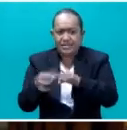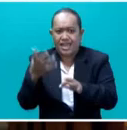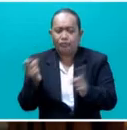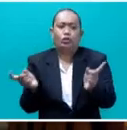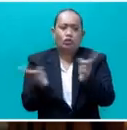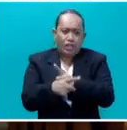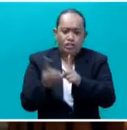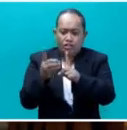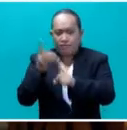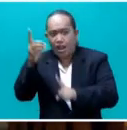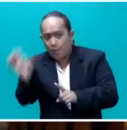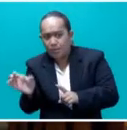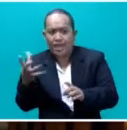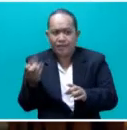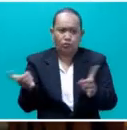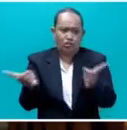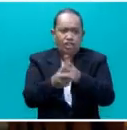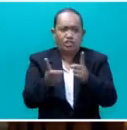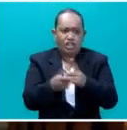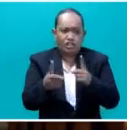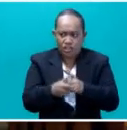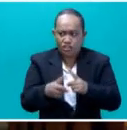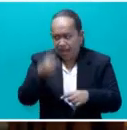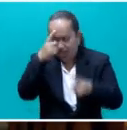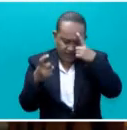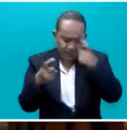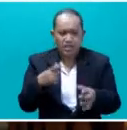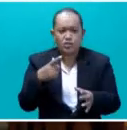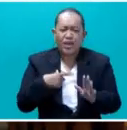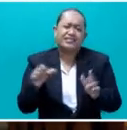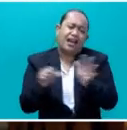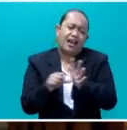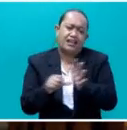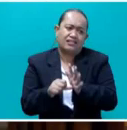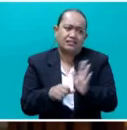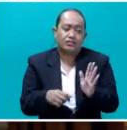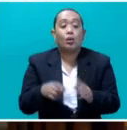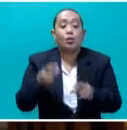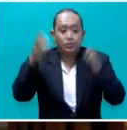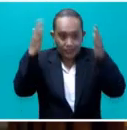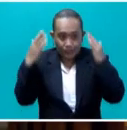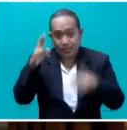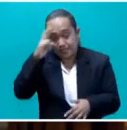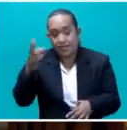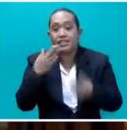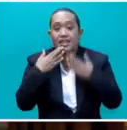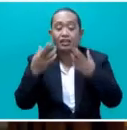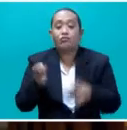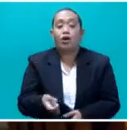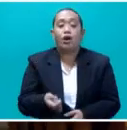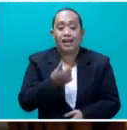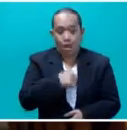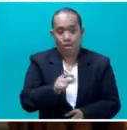building or the setbacks, etc. So, Mr. Speaker, sir, thank you for allowing me to brief the House